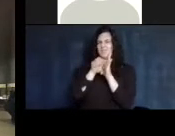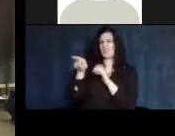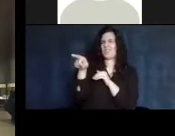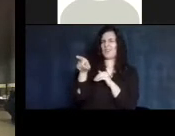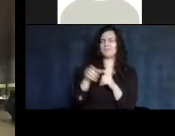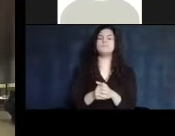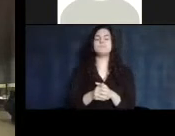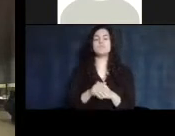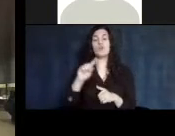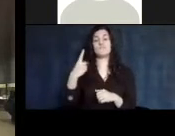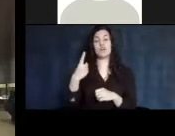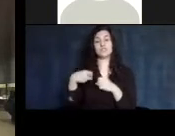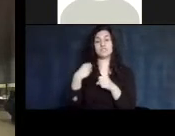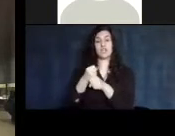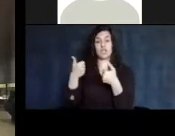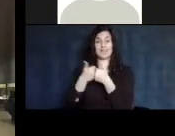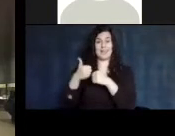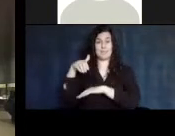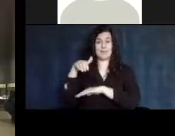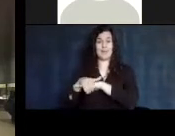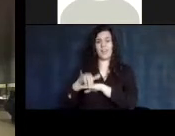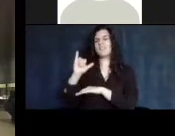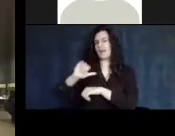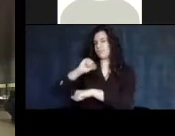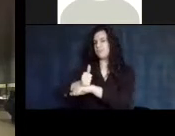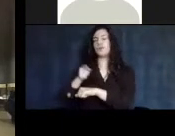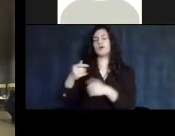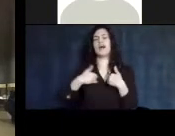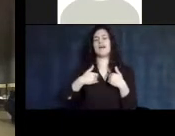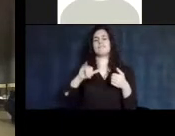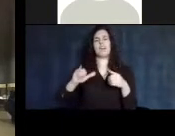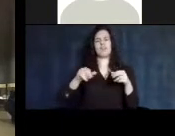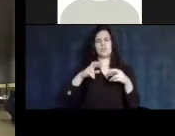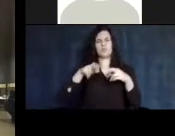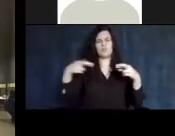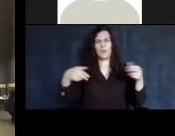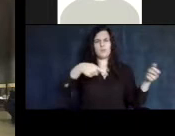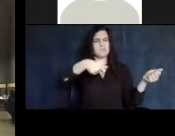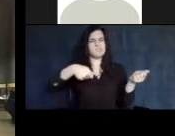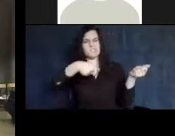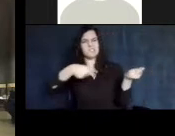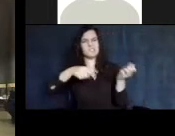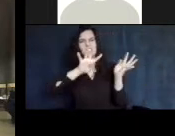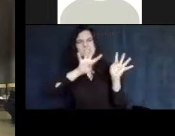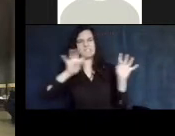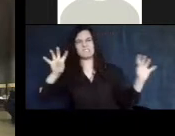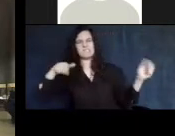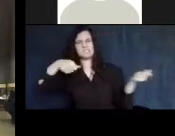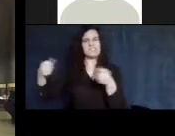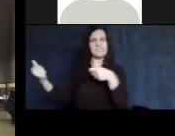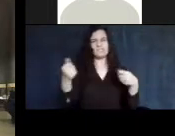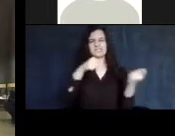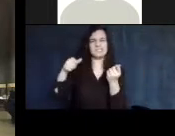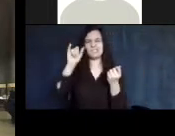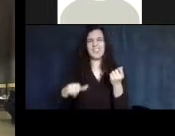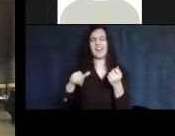year game night where you play tug of war, it's relay races, all to get different points for your team. So